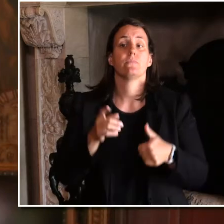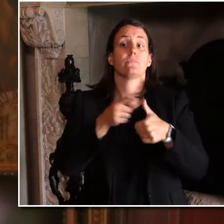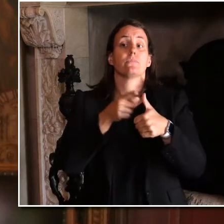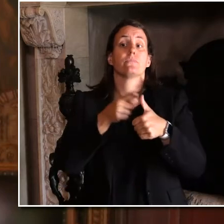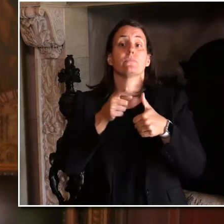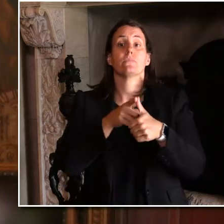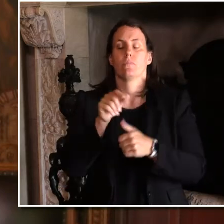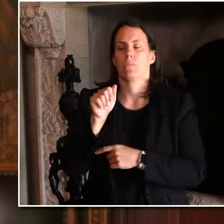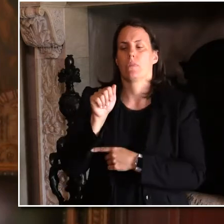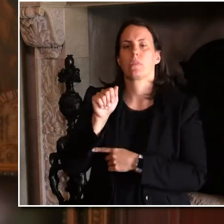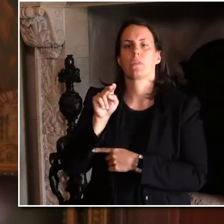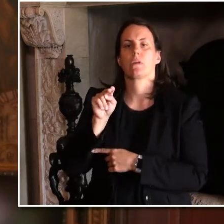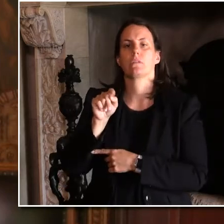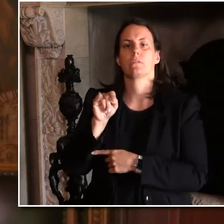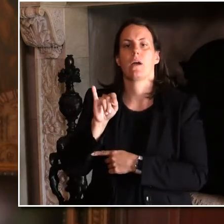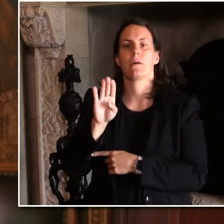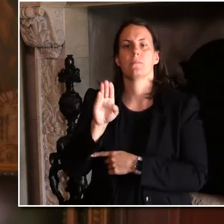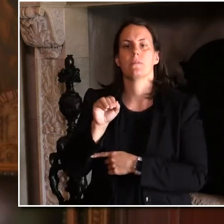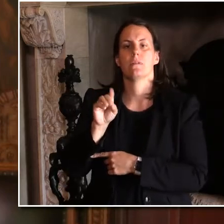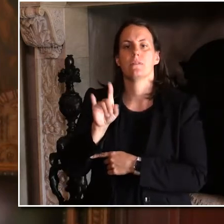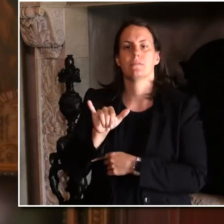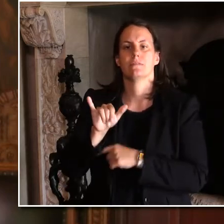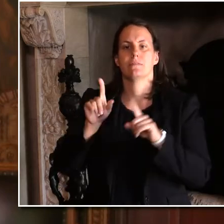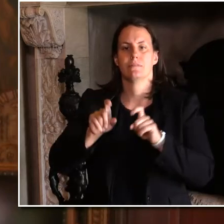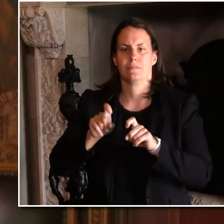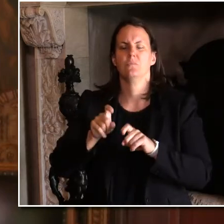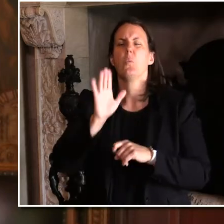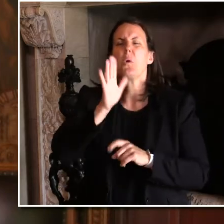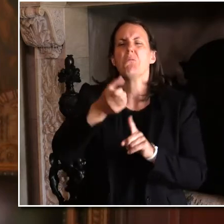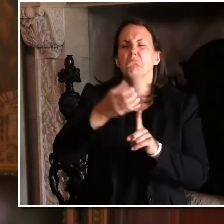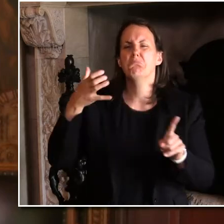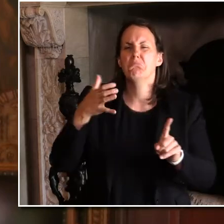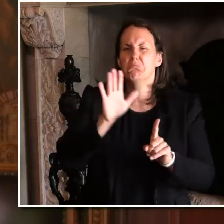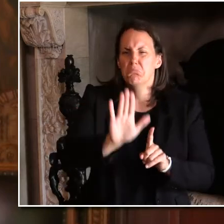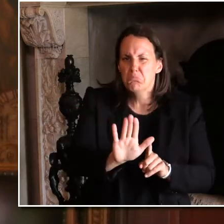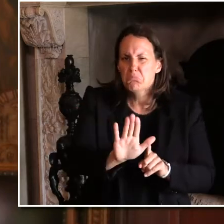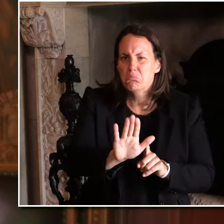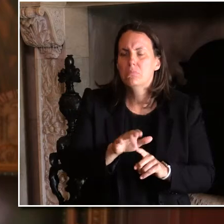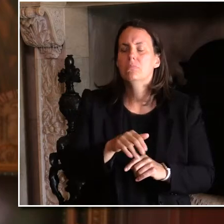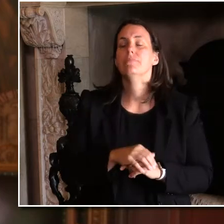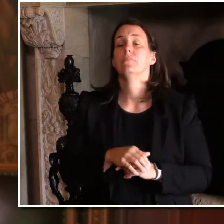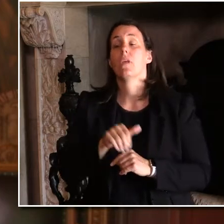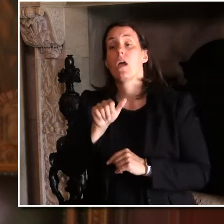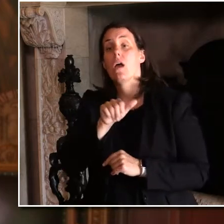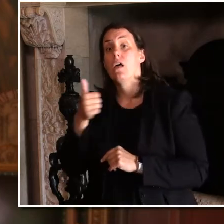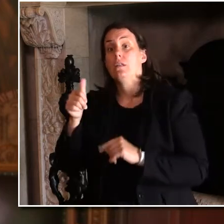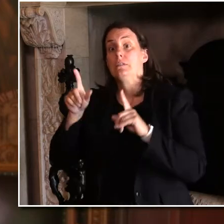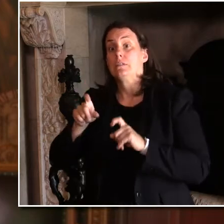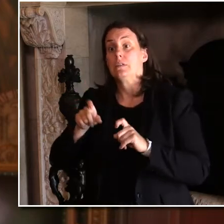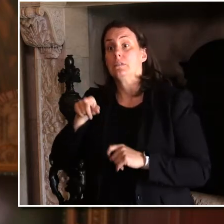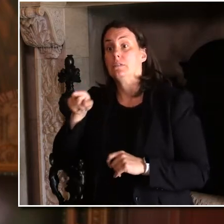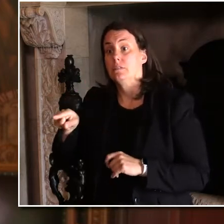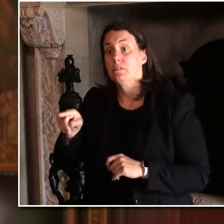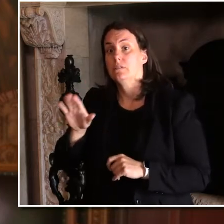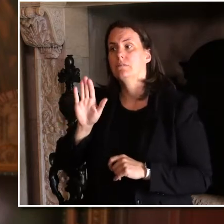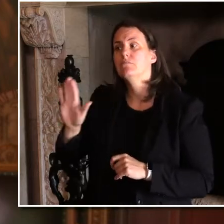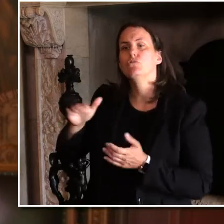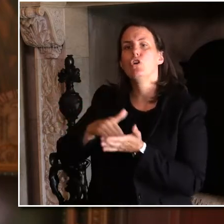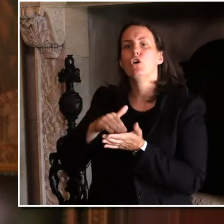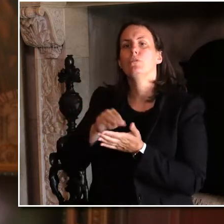testing, and then I'll turn it over to Dr. Myman, who is going to talk about an interesting strategy for detecting virus in